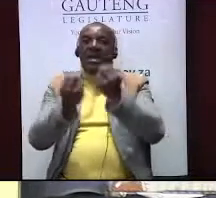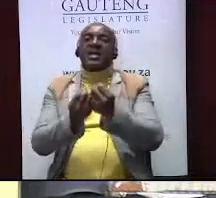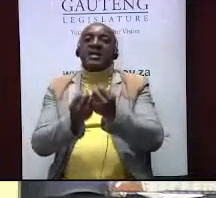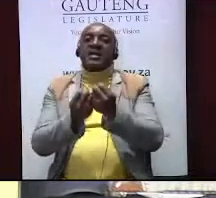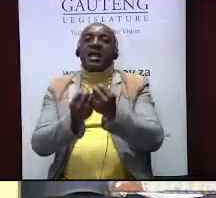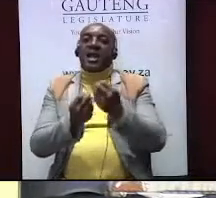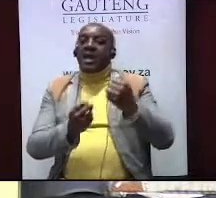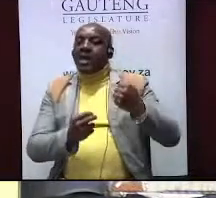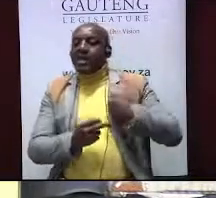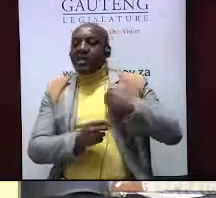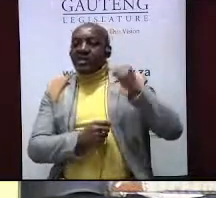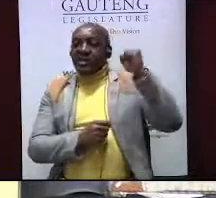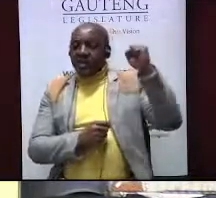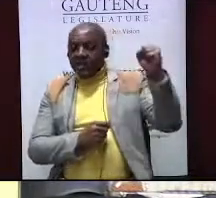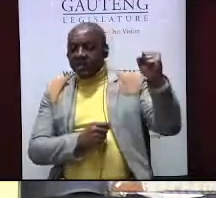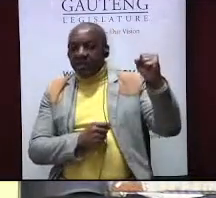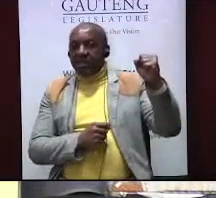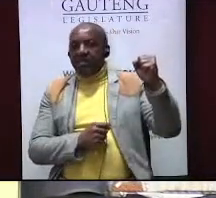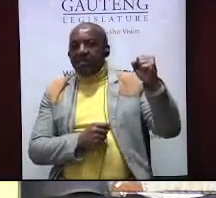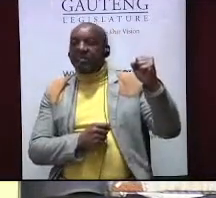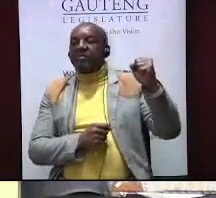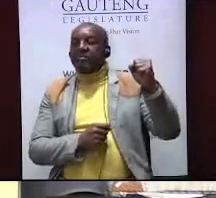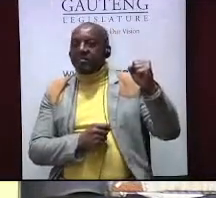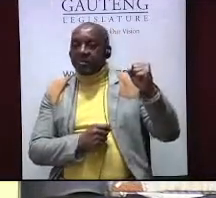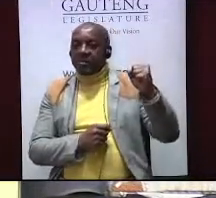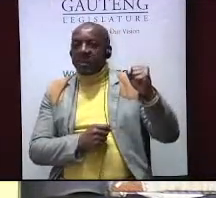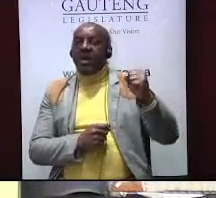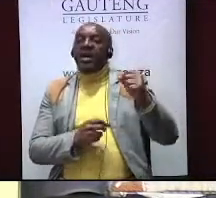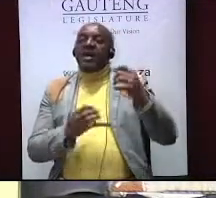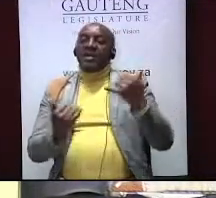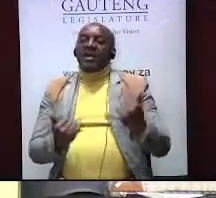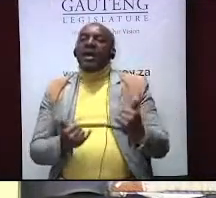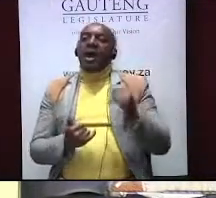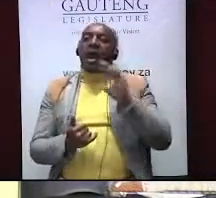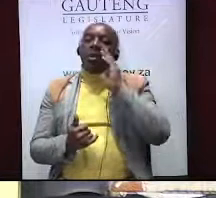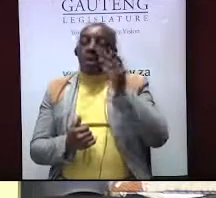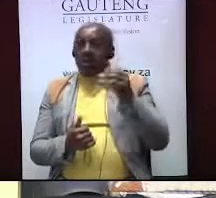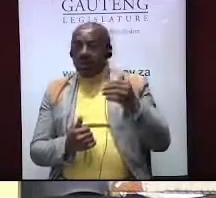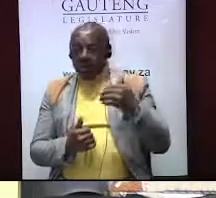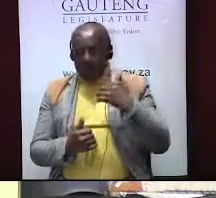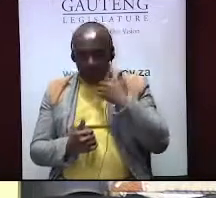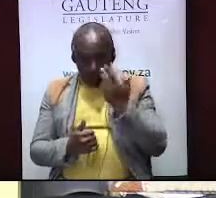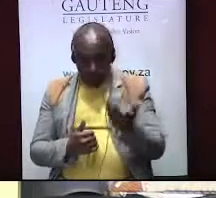which equates to a prayer. And I would want us,